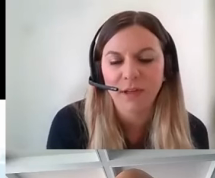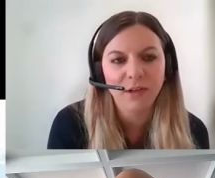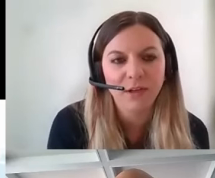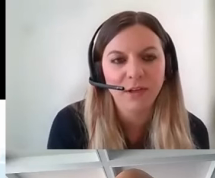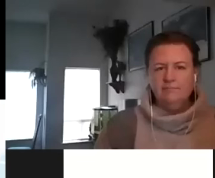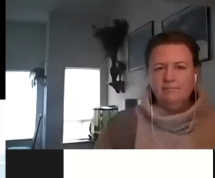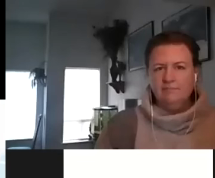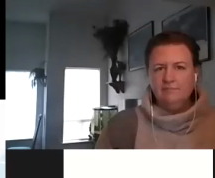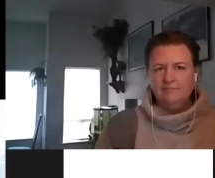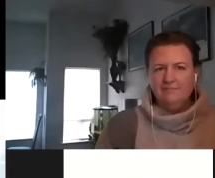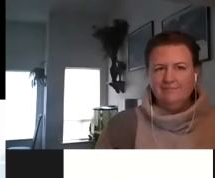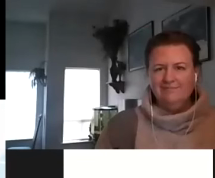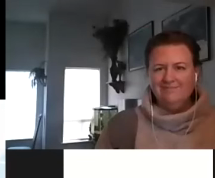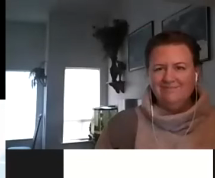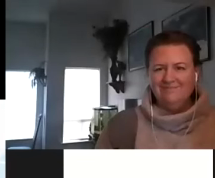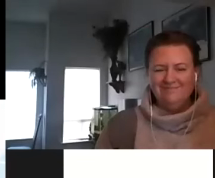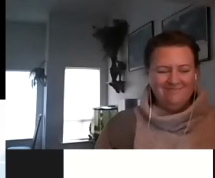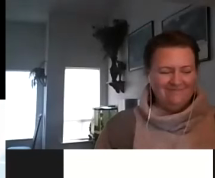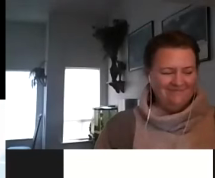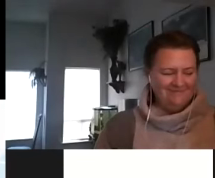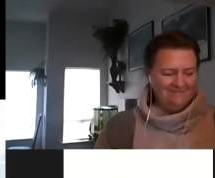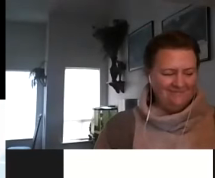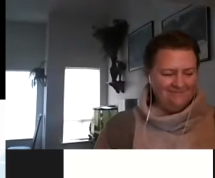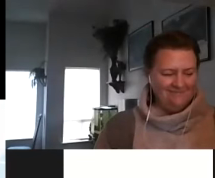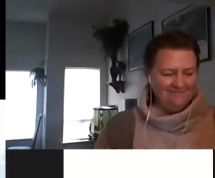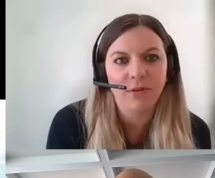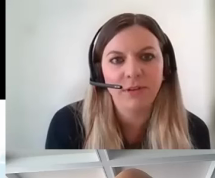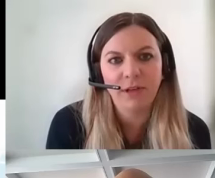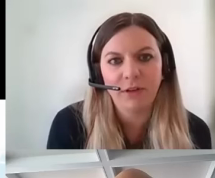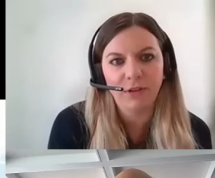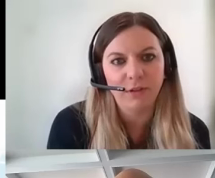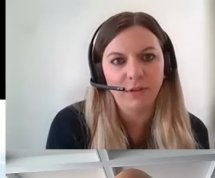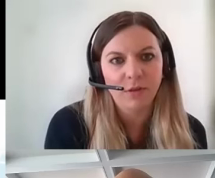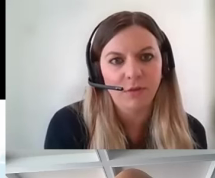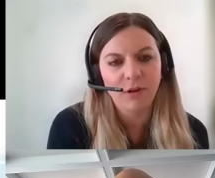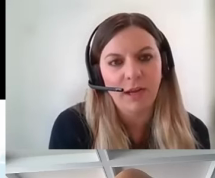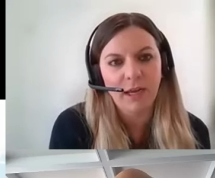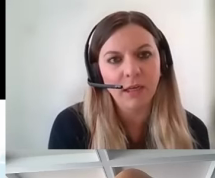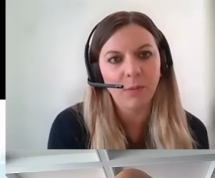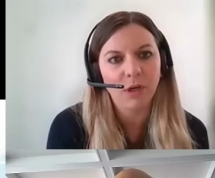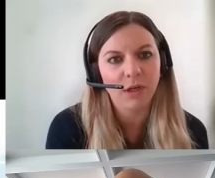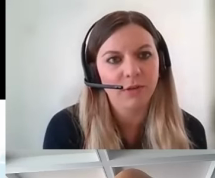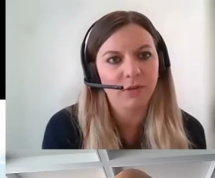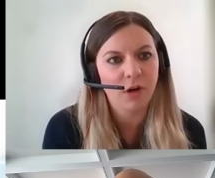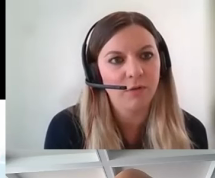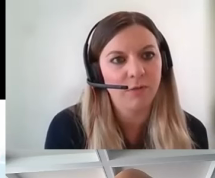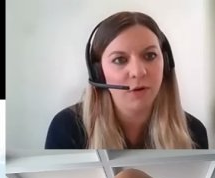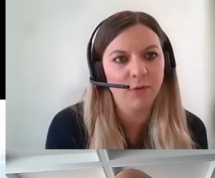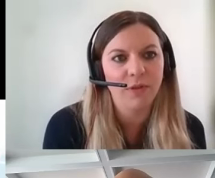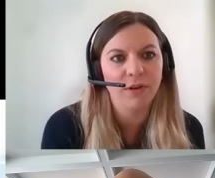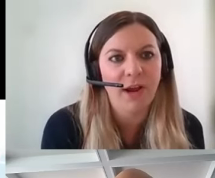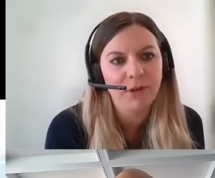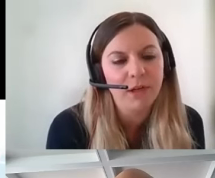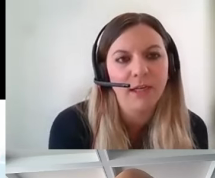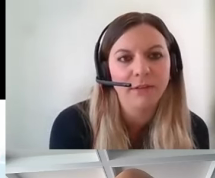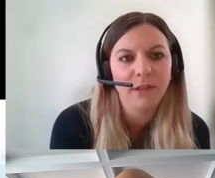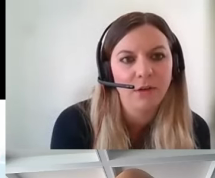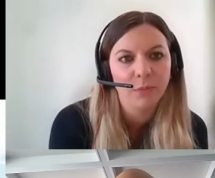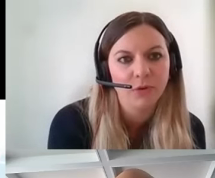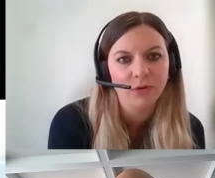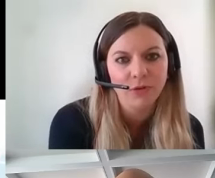I'm excited to be here today. Our meeting is going to be segmented into three sessions. today, and we're going to start first with